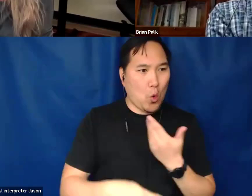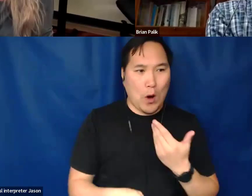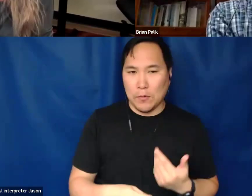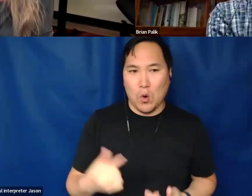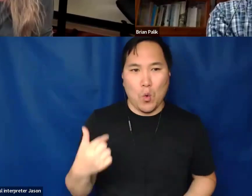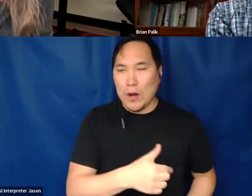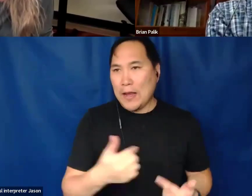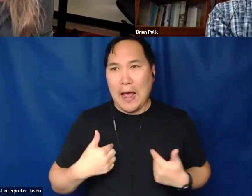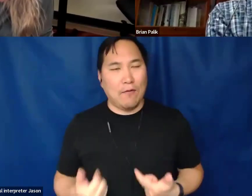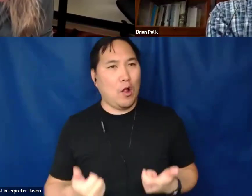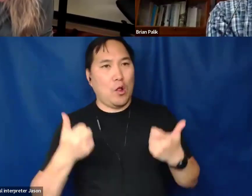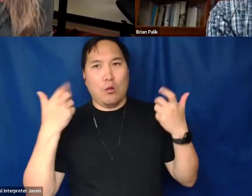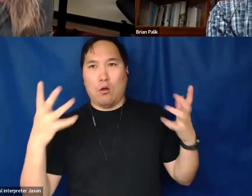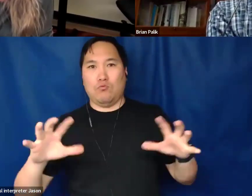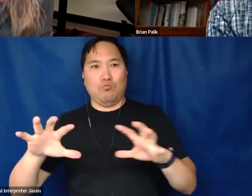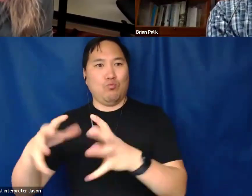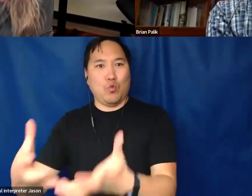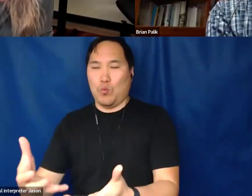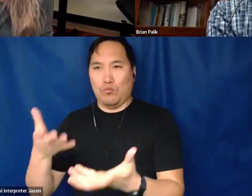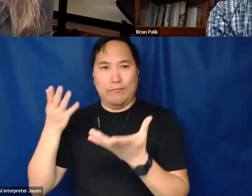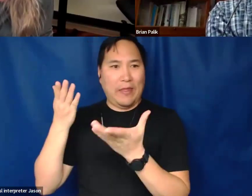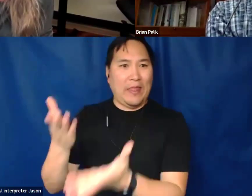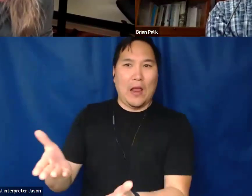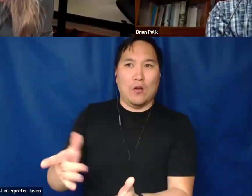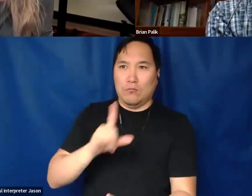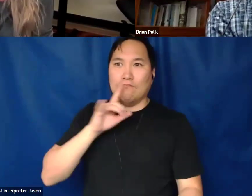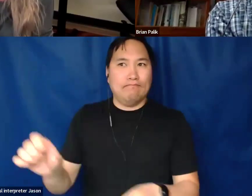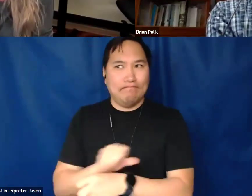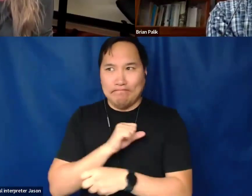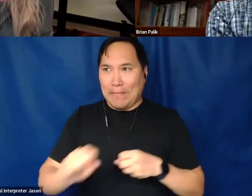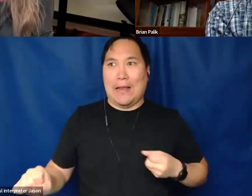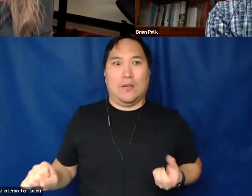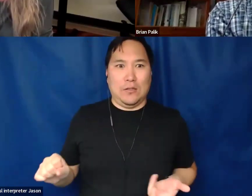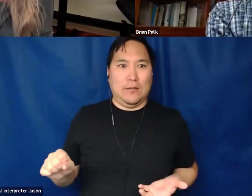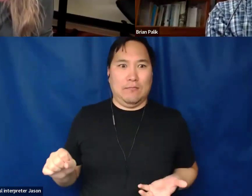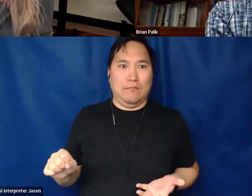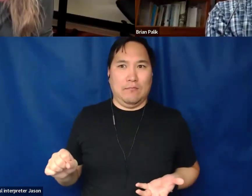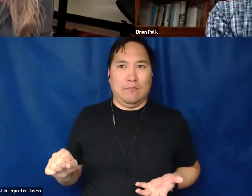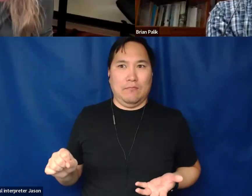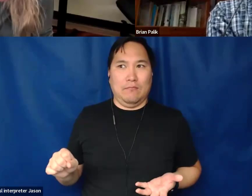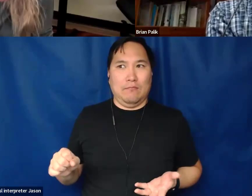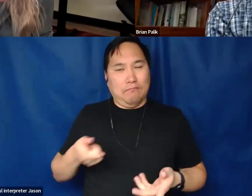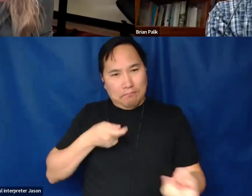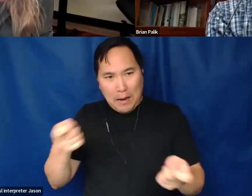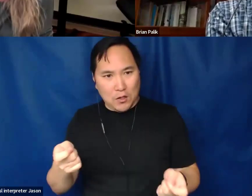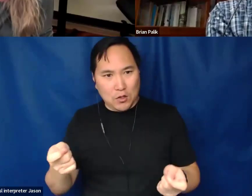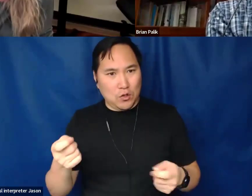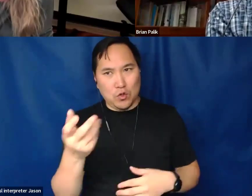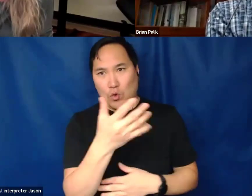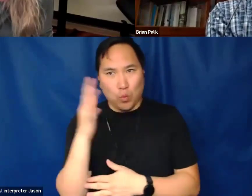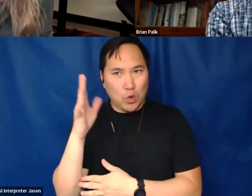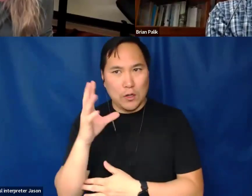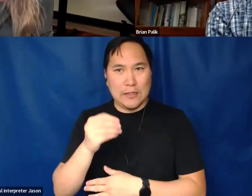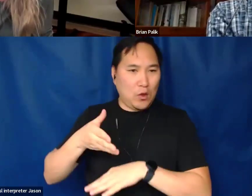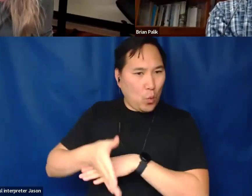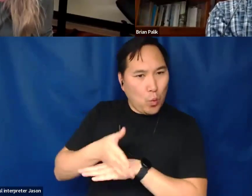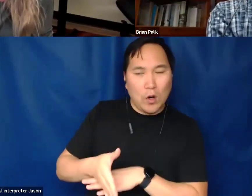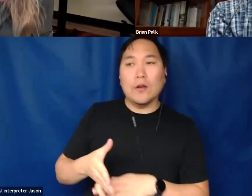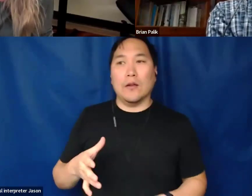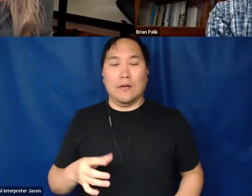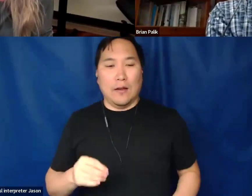big landscape there that's actively managed for wood, but done in a way that's